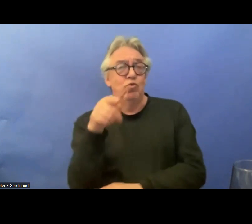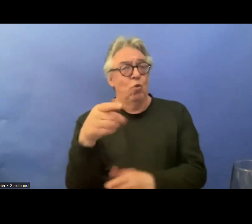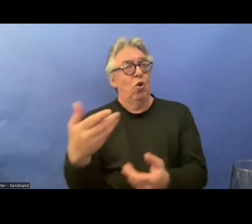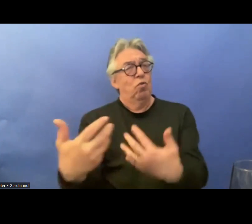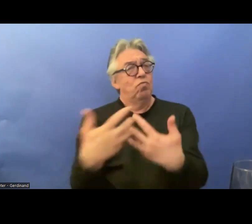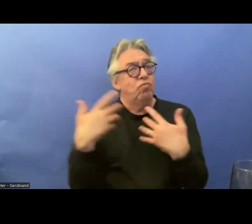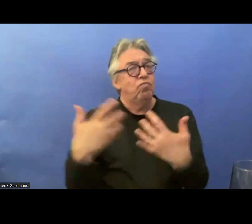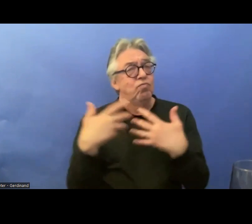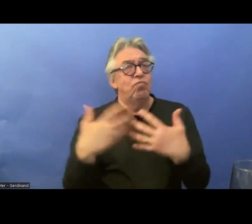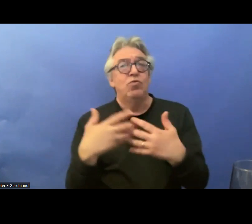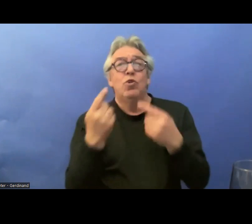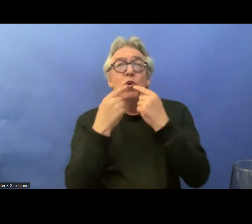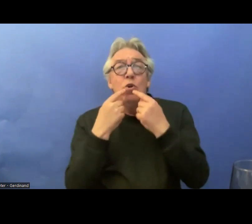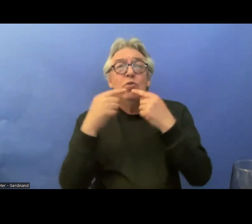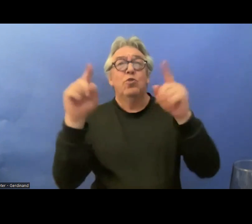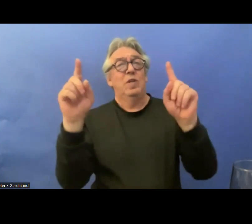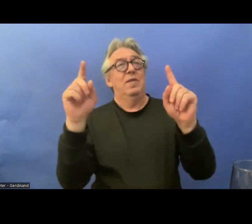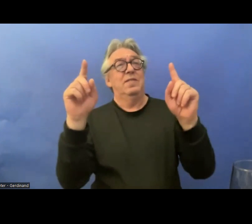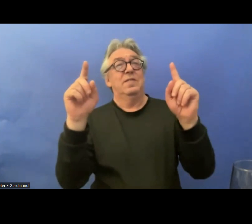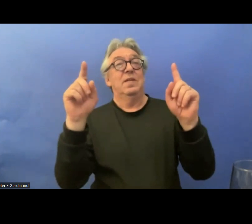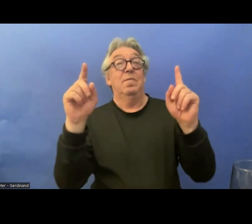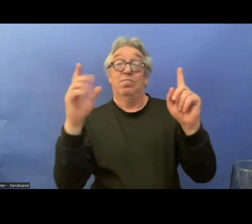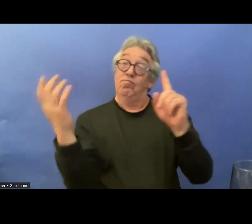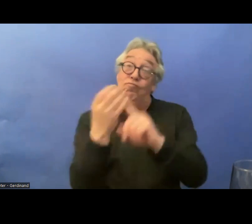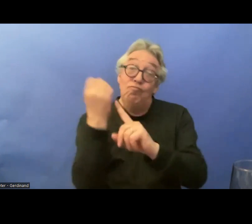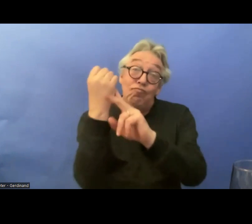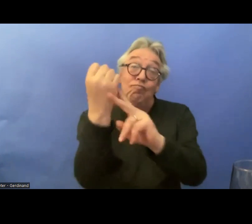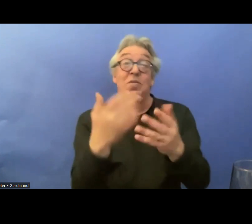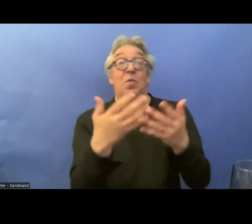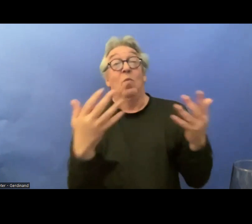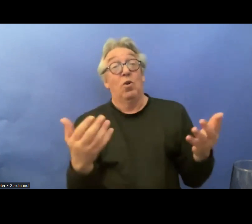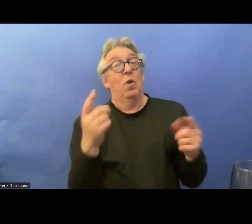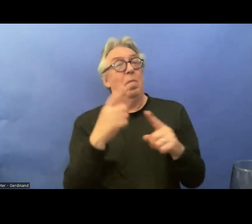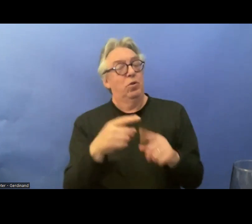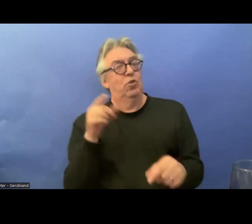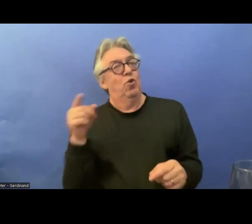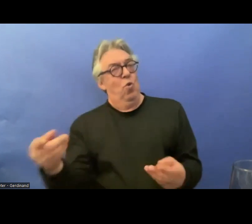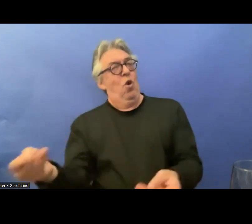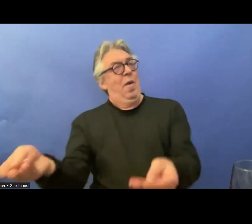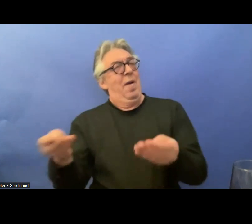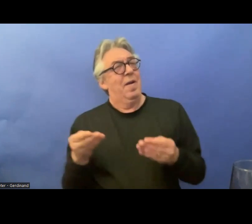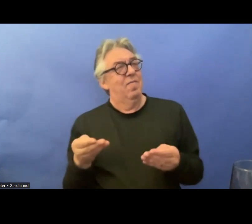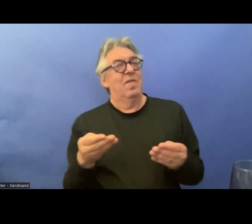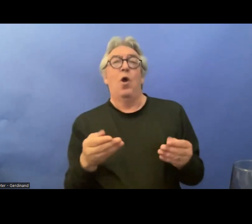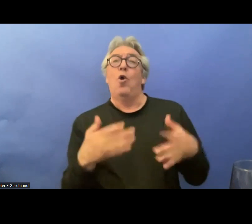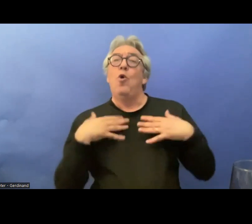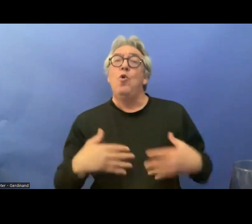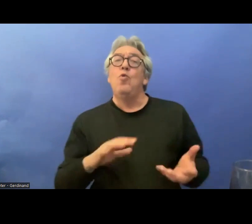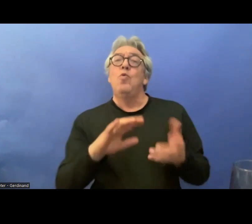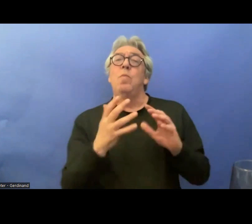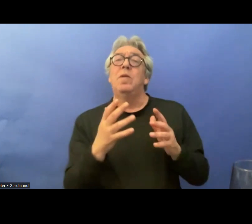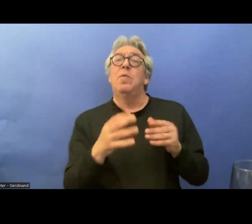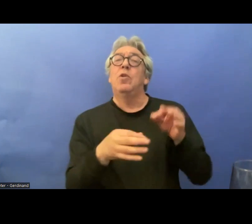and indeed it was amazing success, providing input to the key humanitarian document,